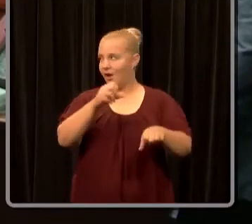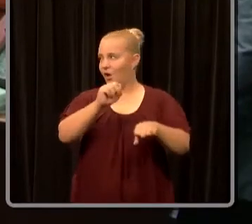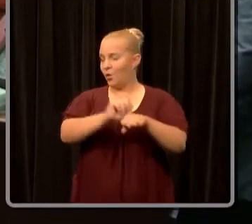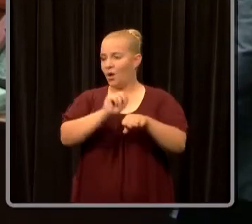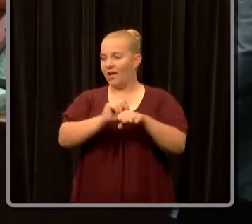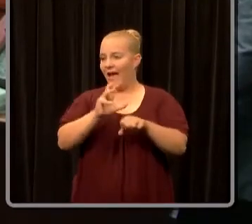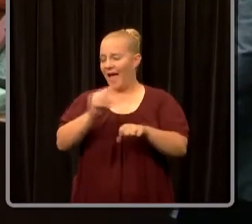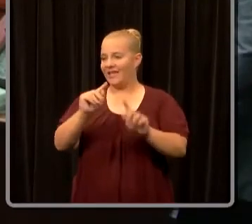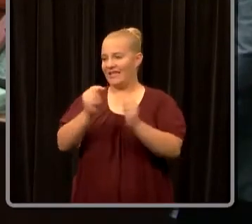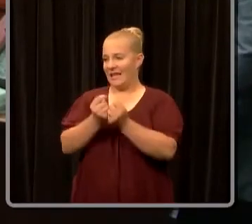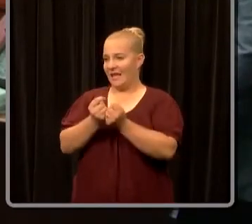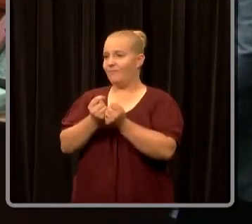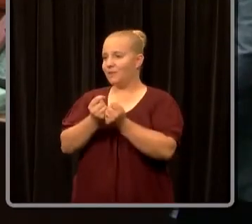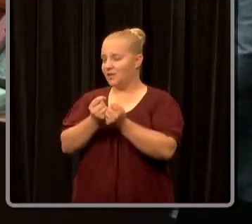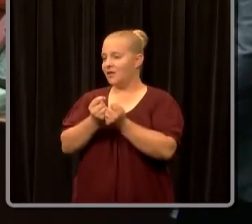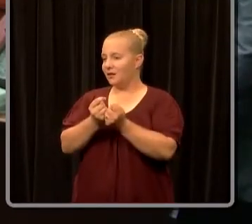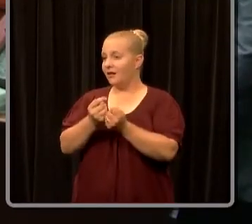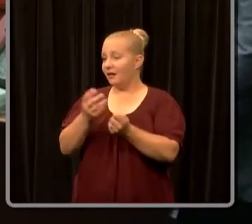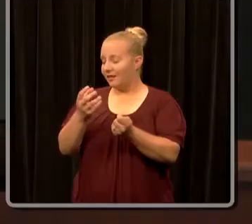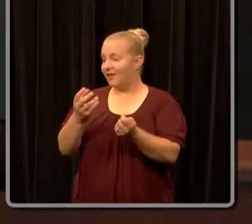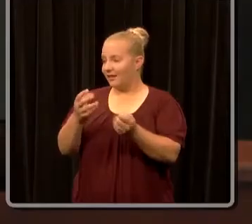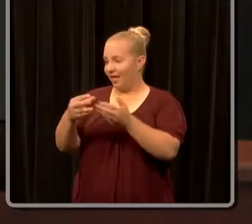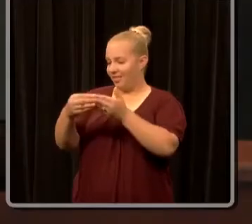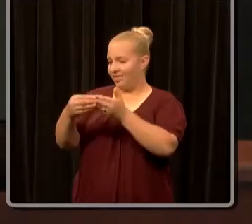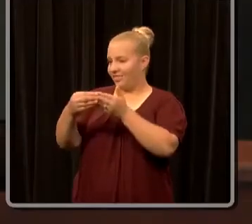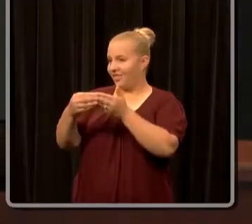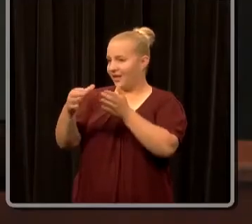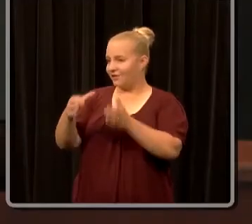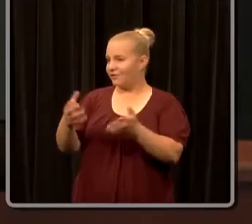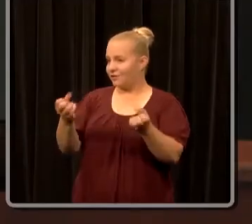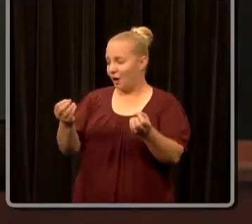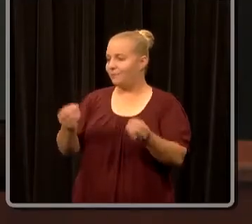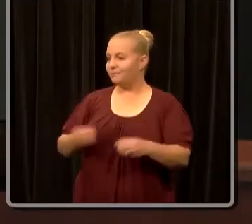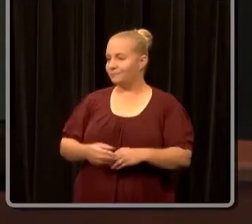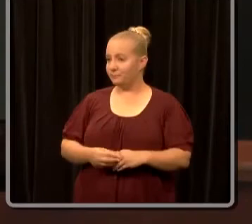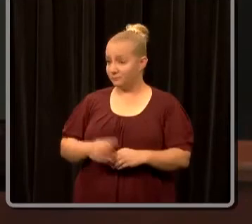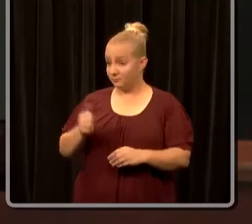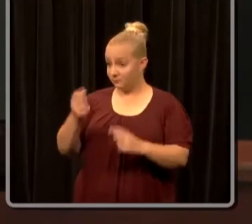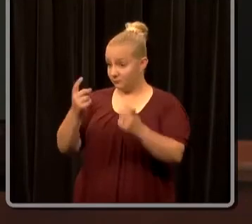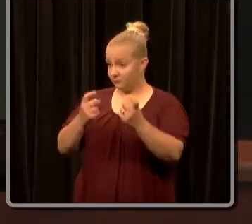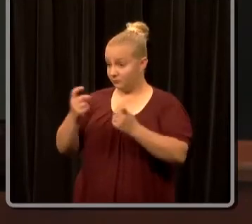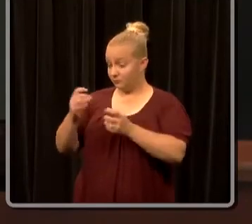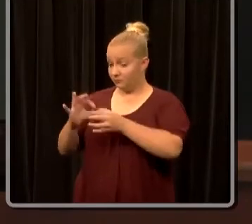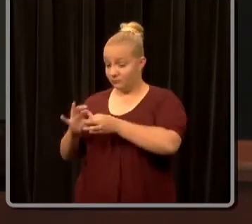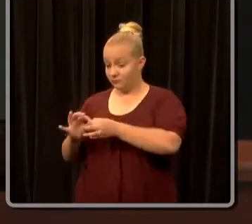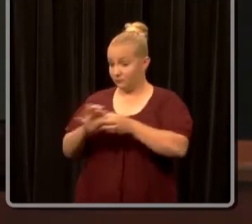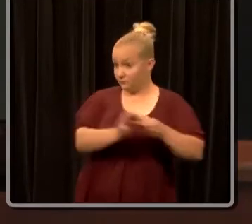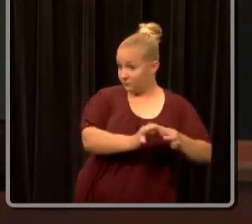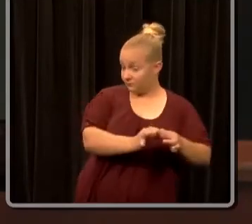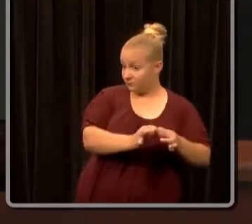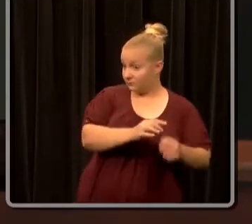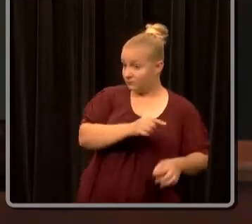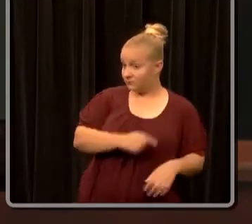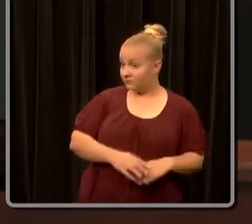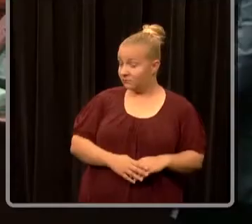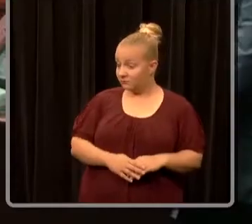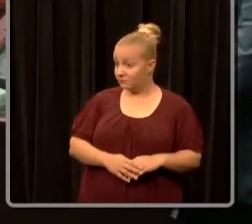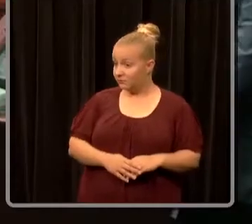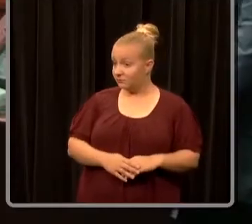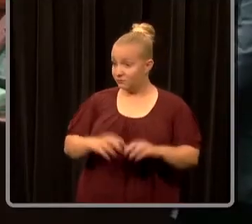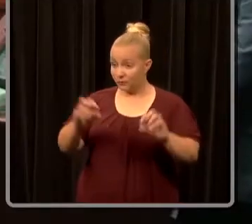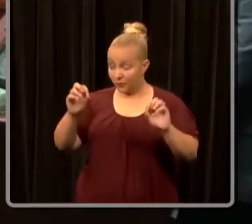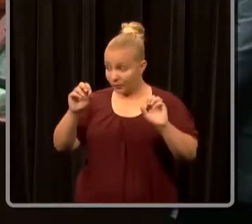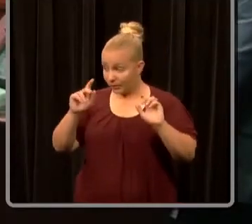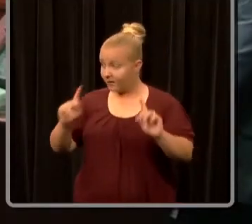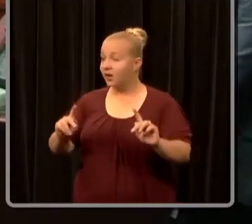your teams, and leaders lead. So, any other questions on this item?